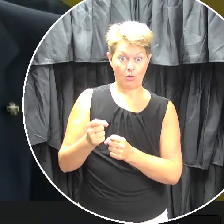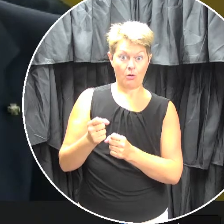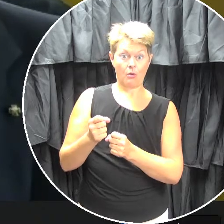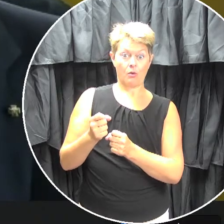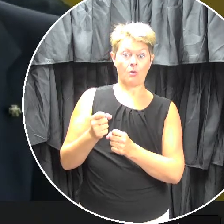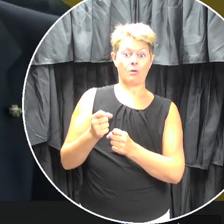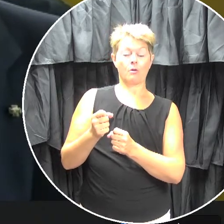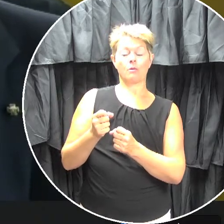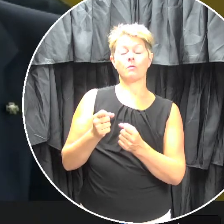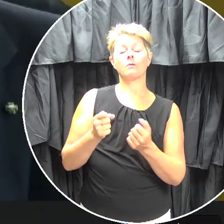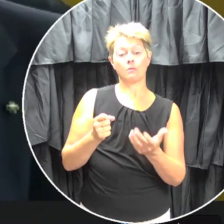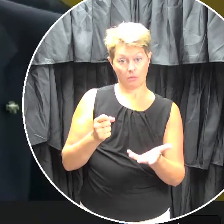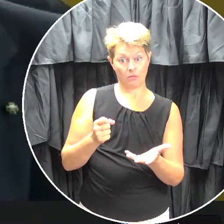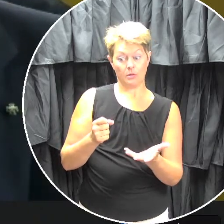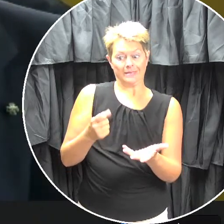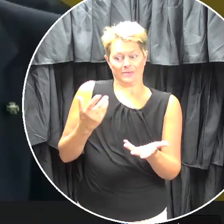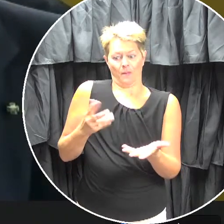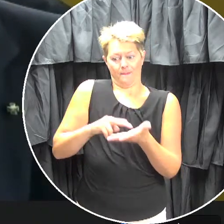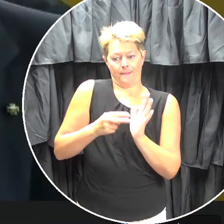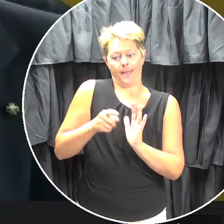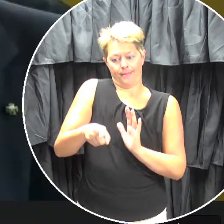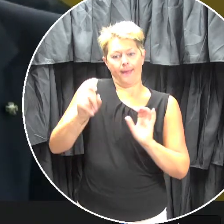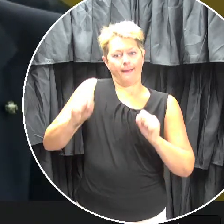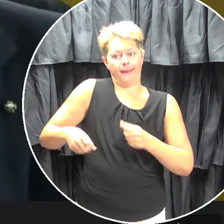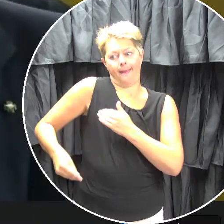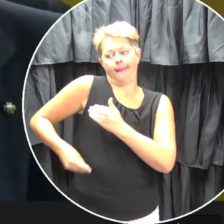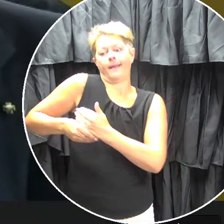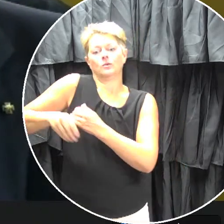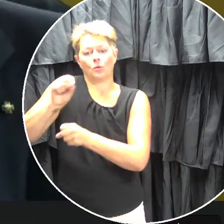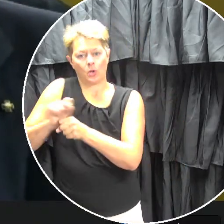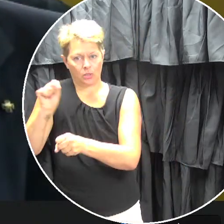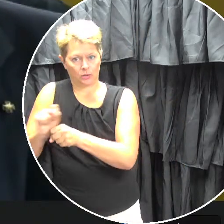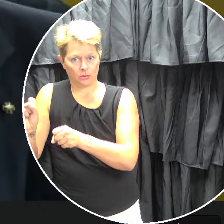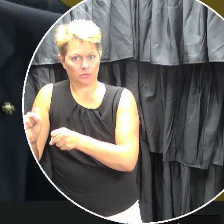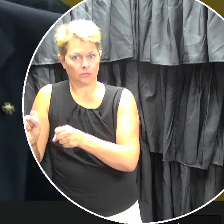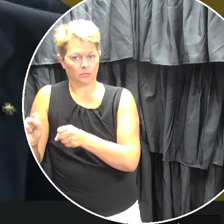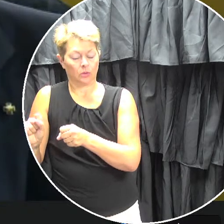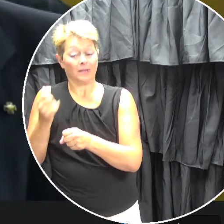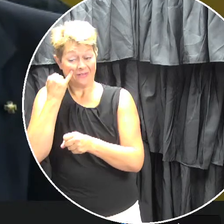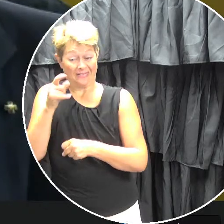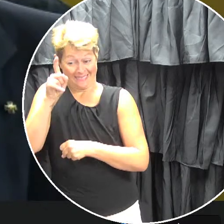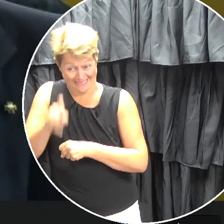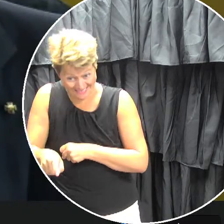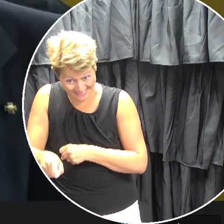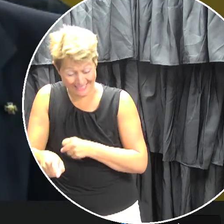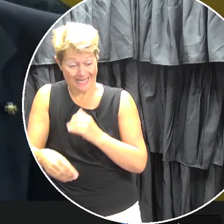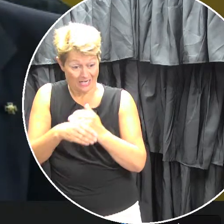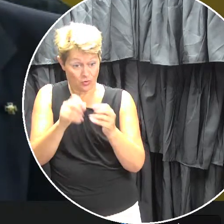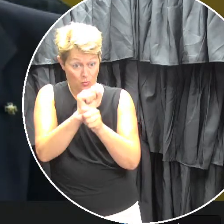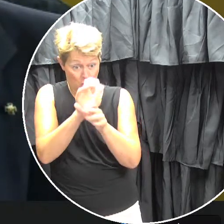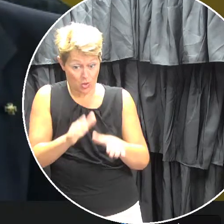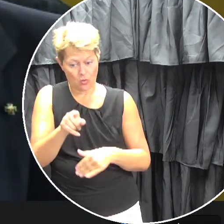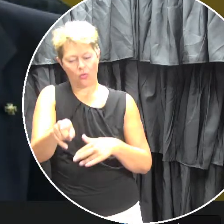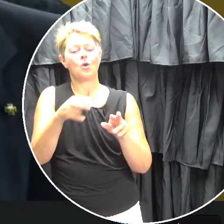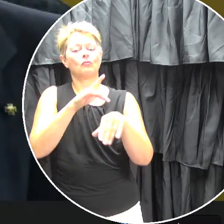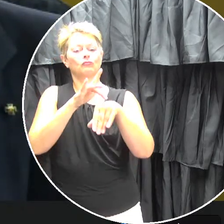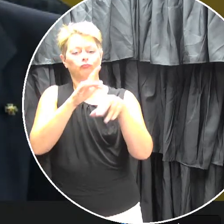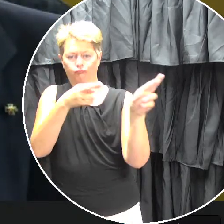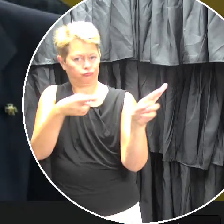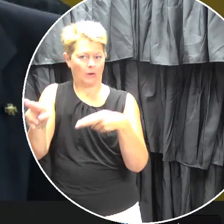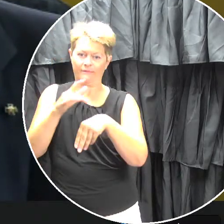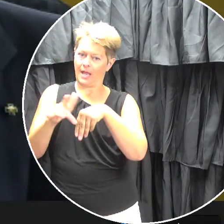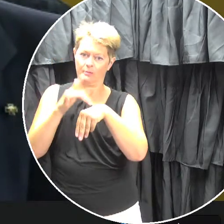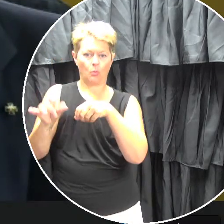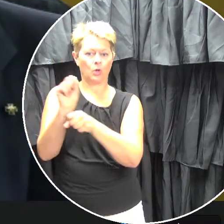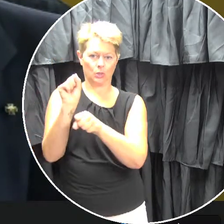as additional casual workers. We're prepared to deploy those as required to meet